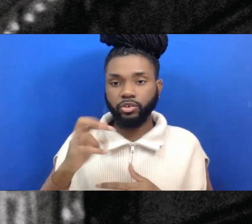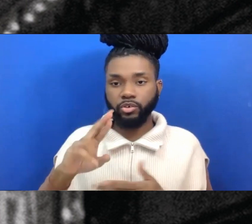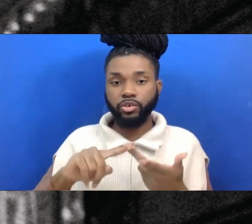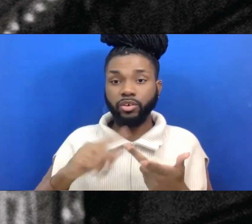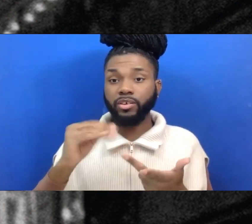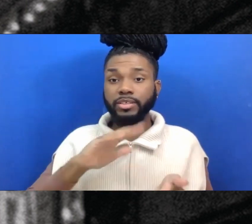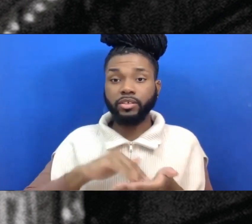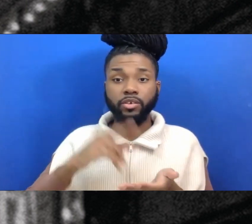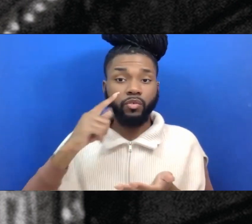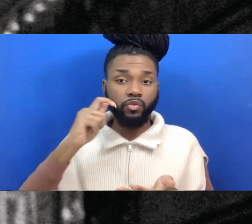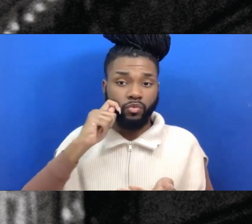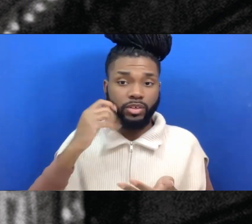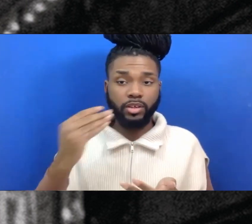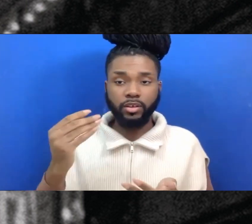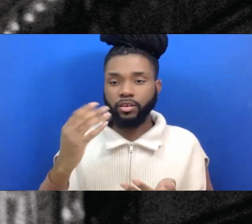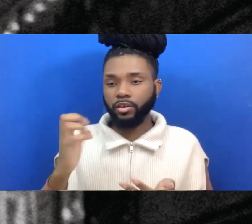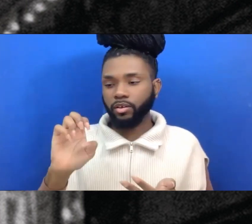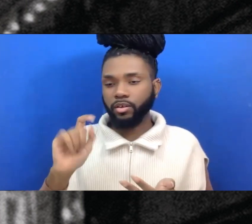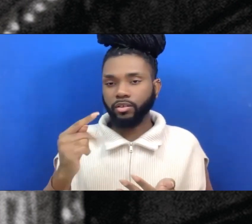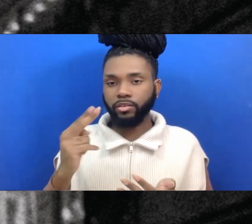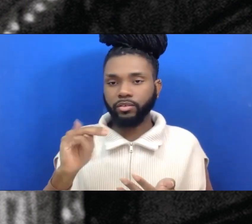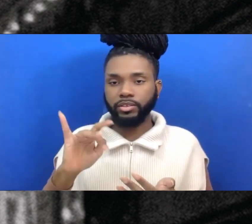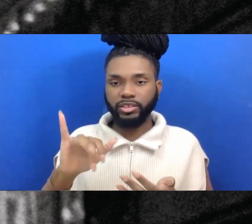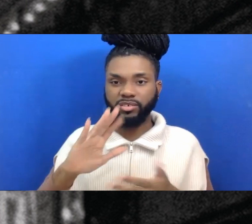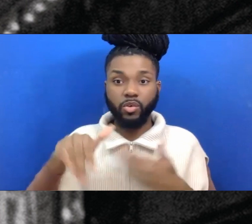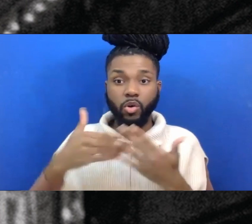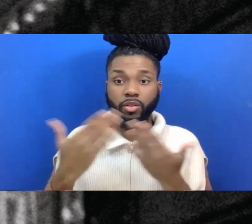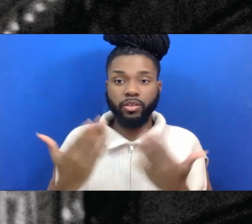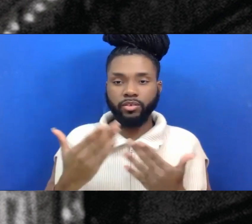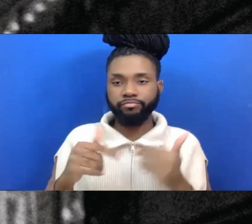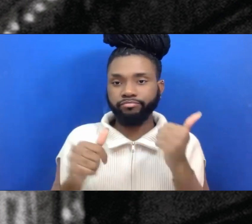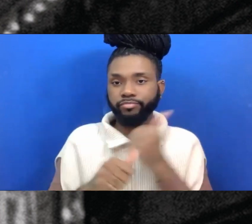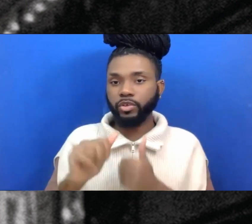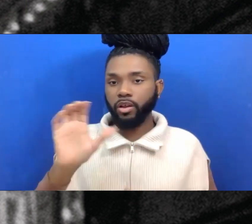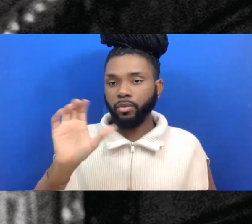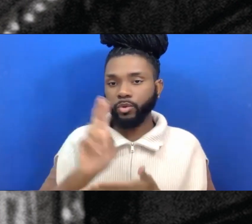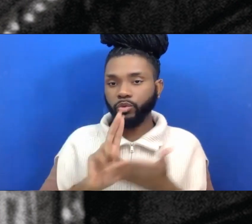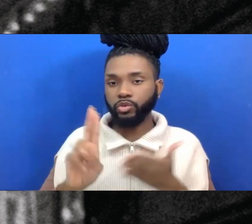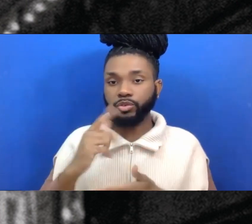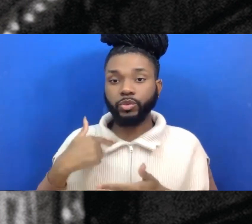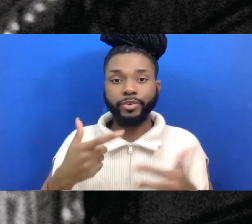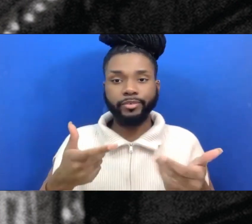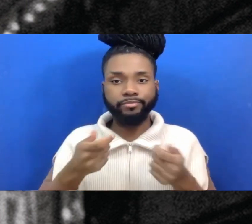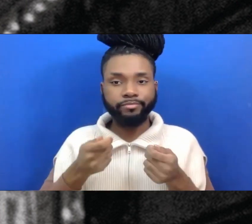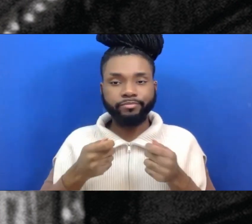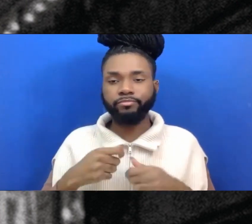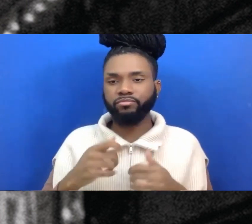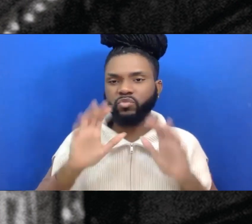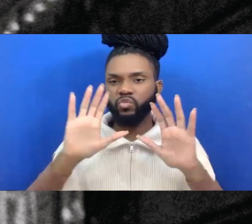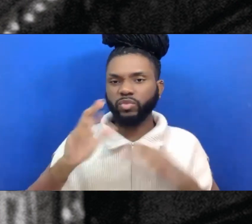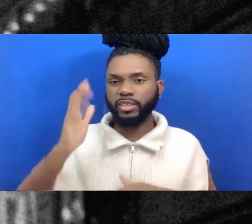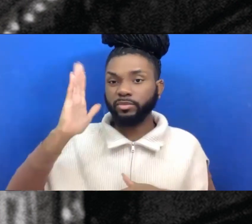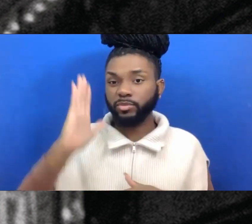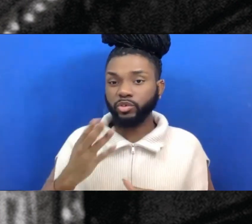for Race and Ethnicity, all here at Columbia University. We have assembled a fantastic lineup of speakers